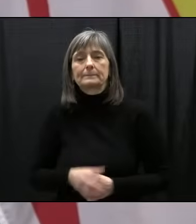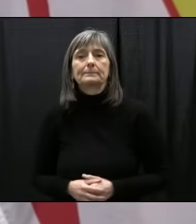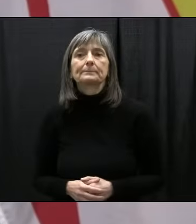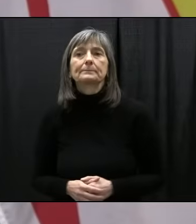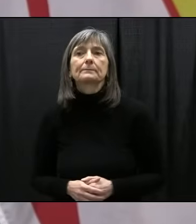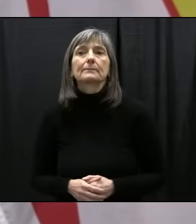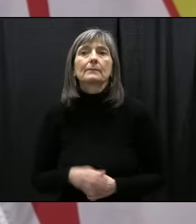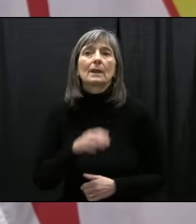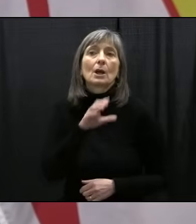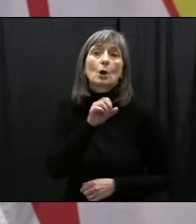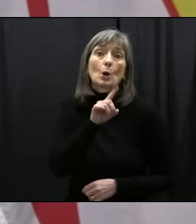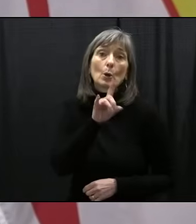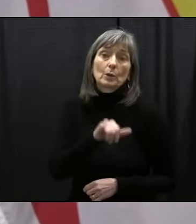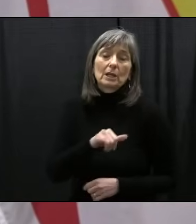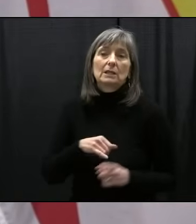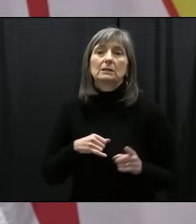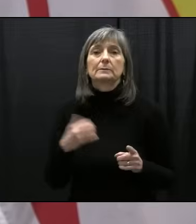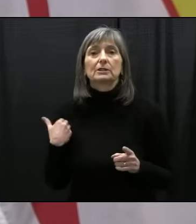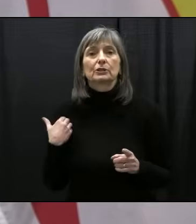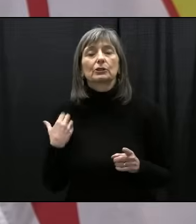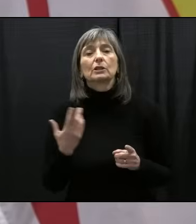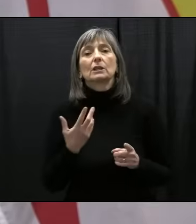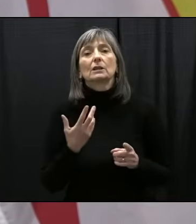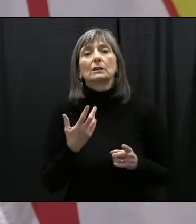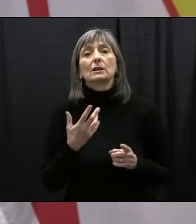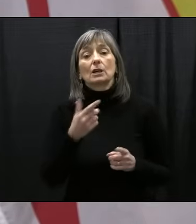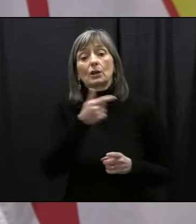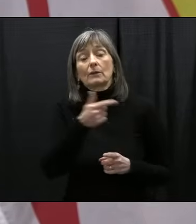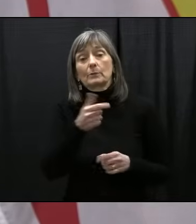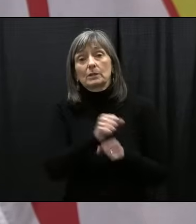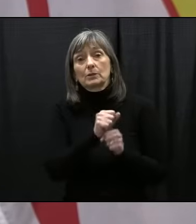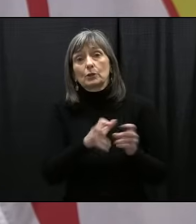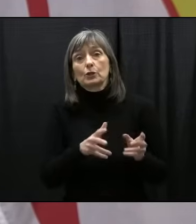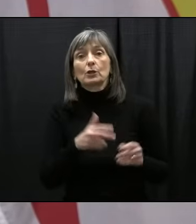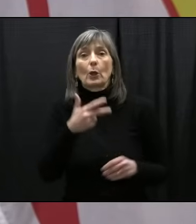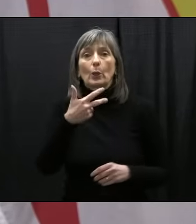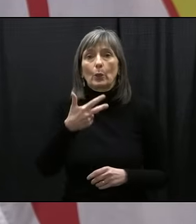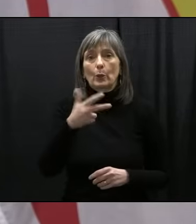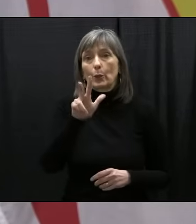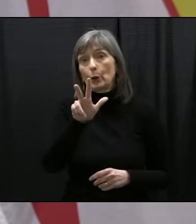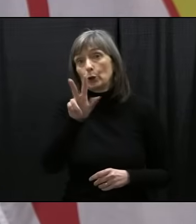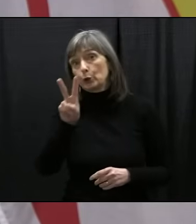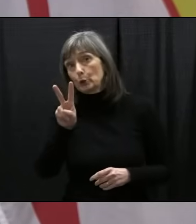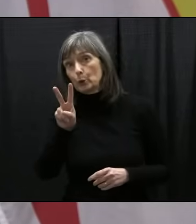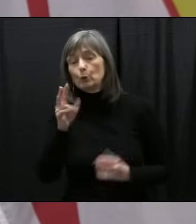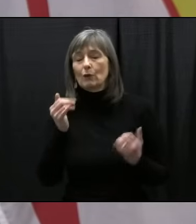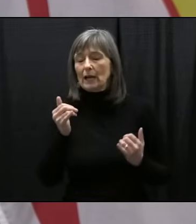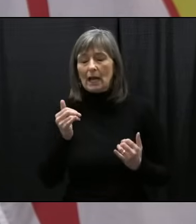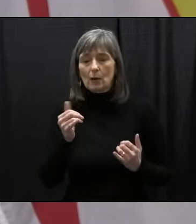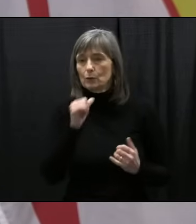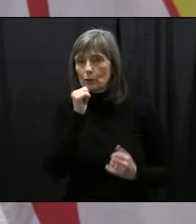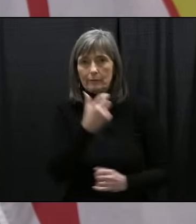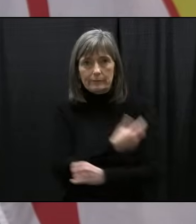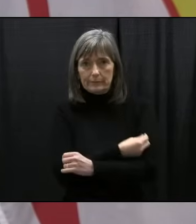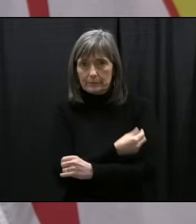Thank you. On the core public service, there are 32 that are currently non-compliant,